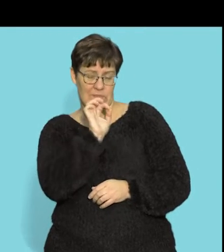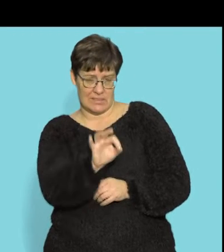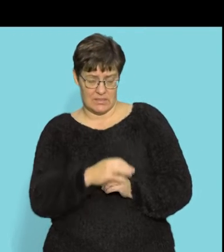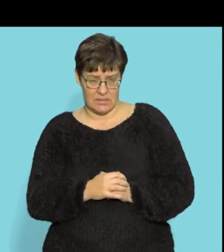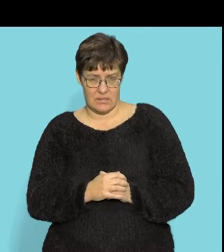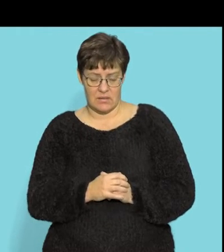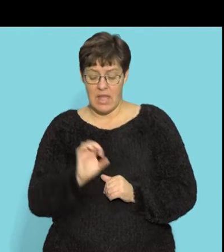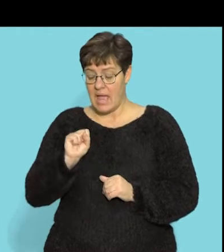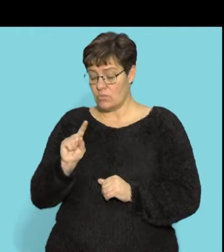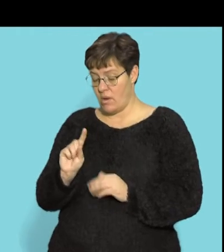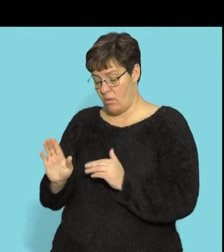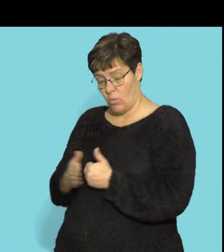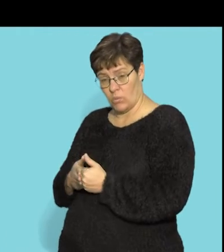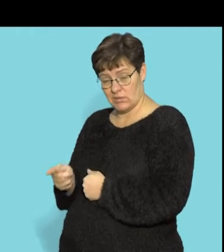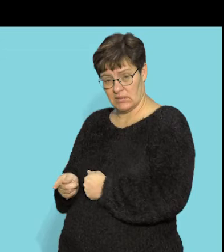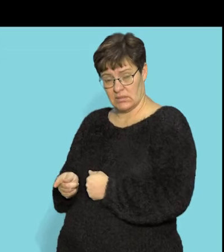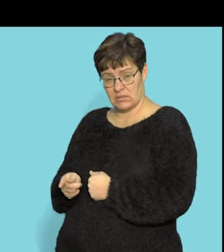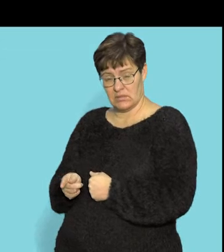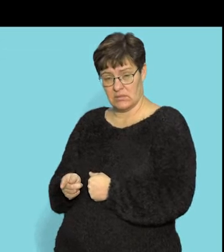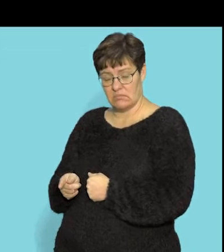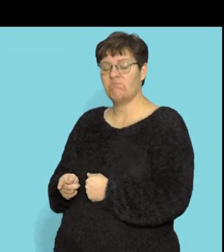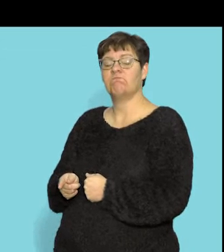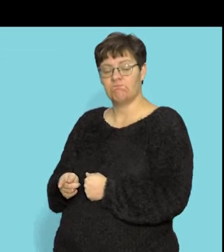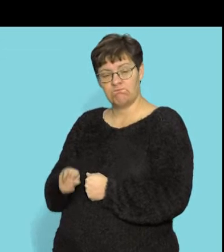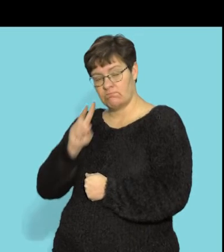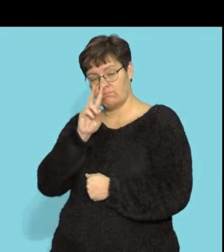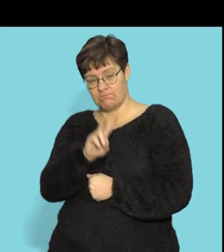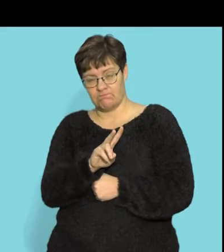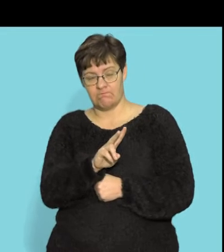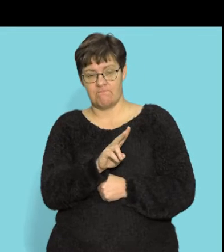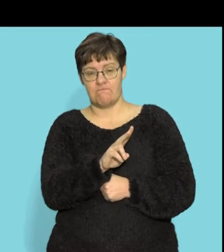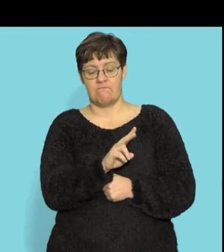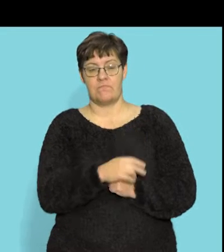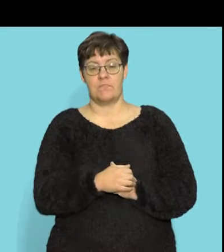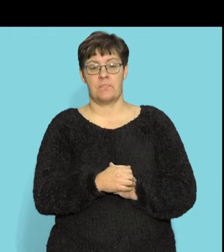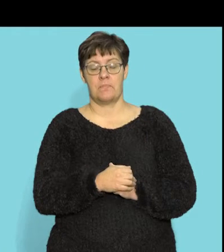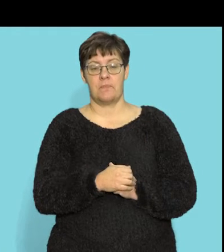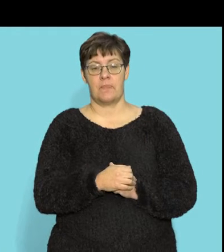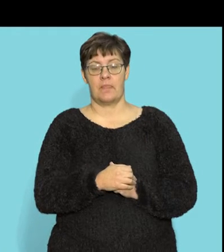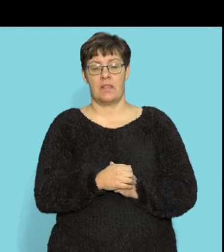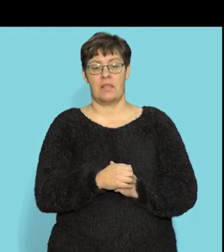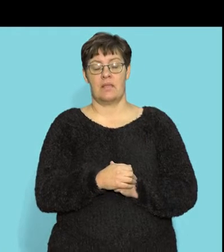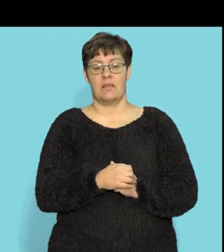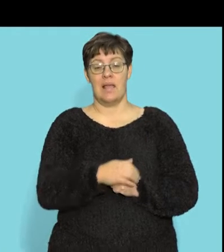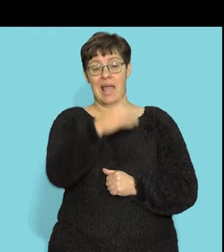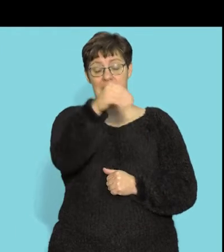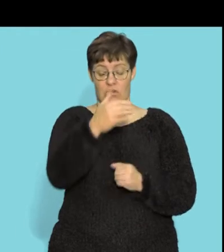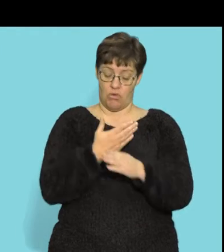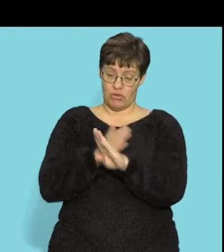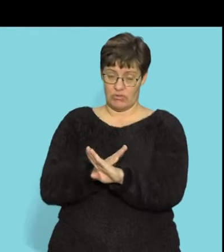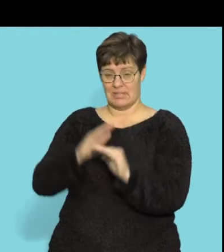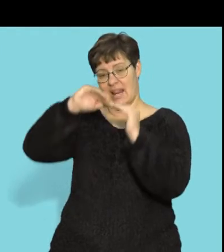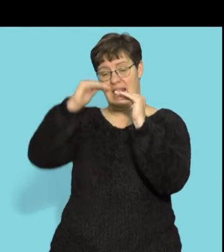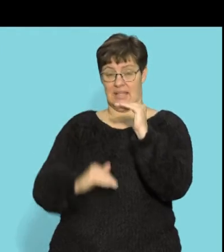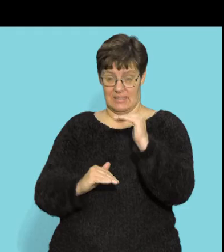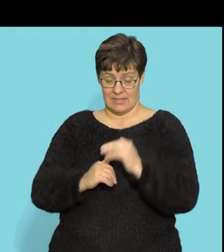Now, after S1 is closed, what do we appreciate that there's a decrease in the external resistance